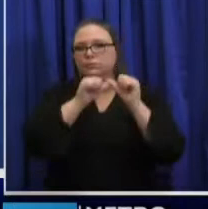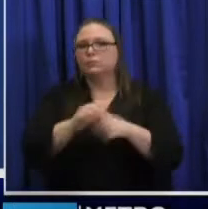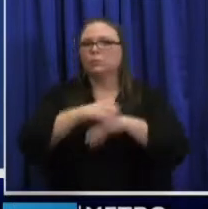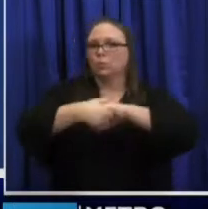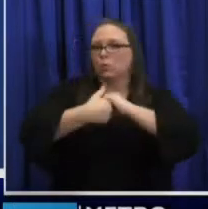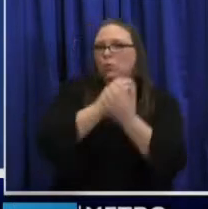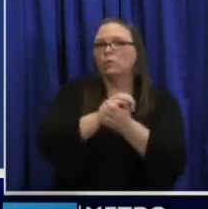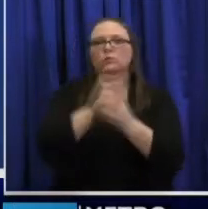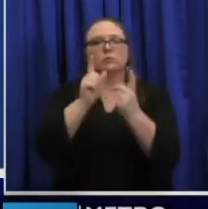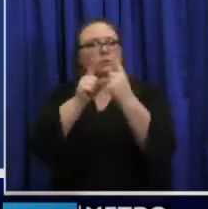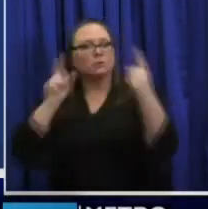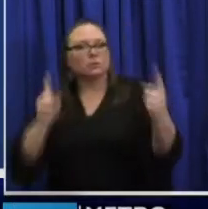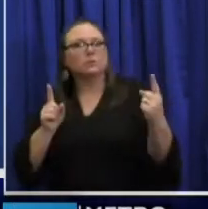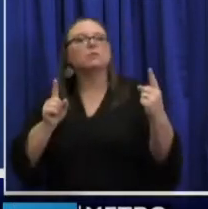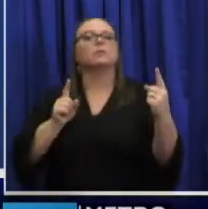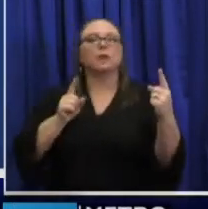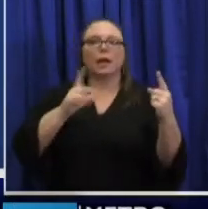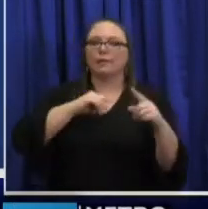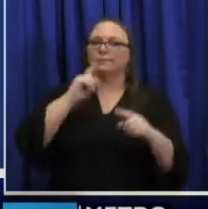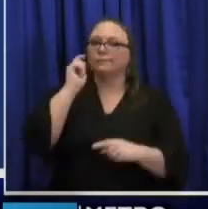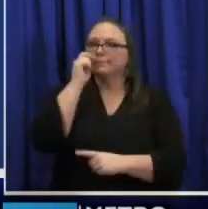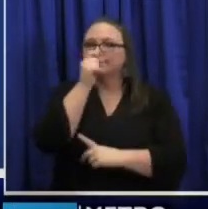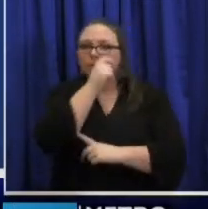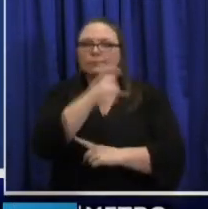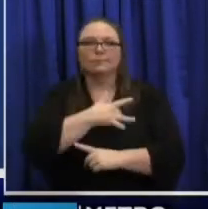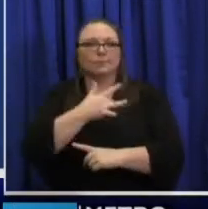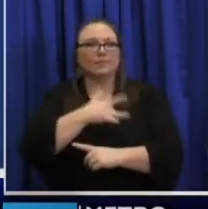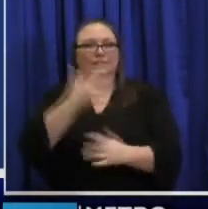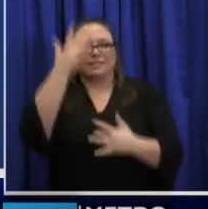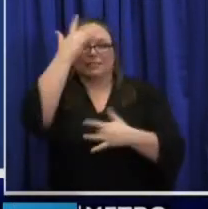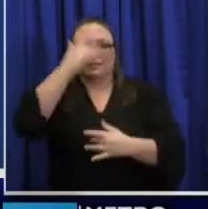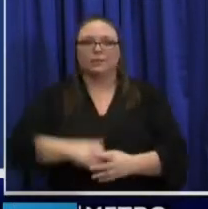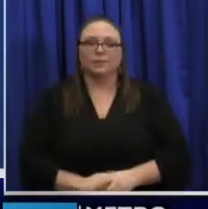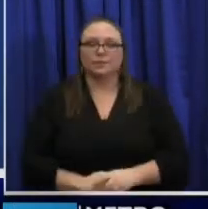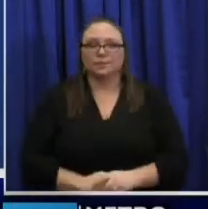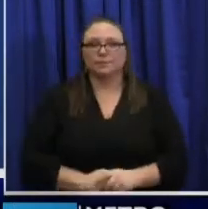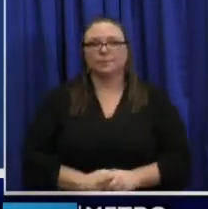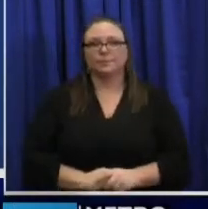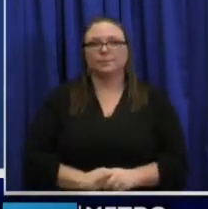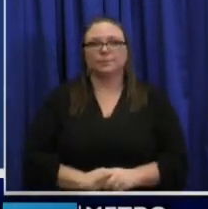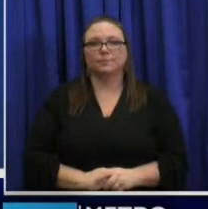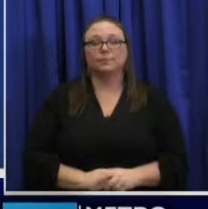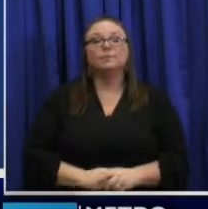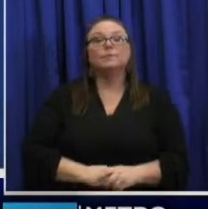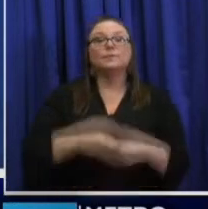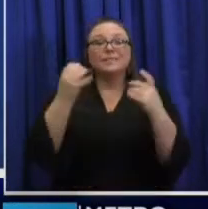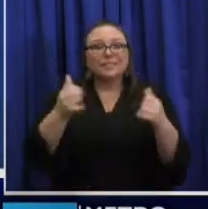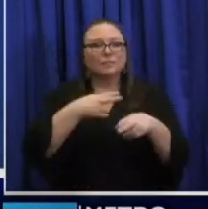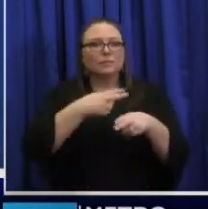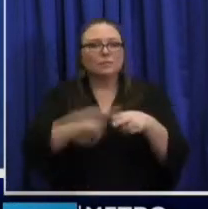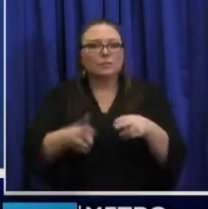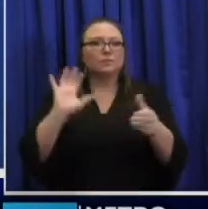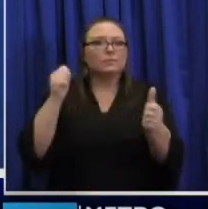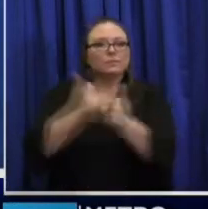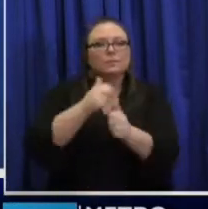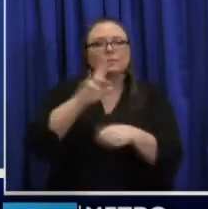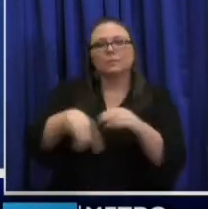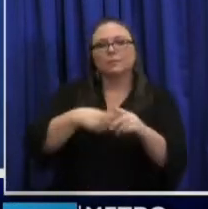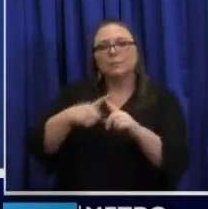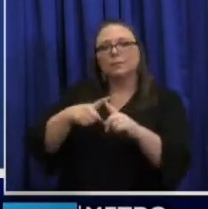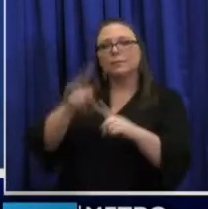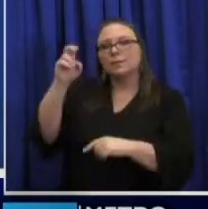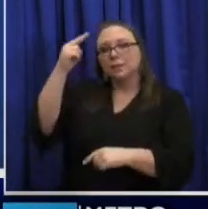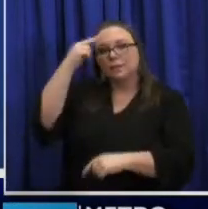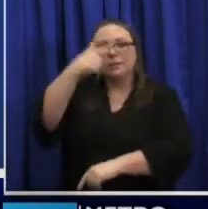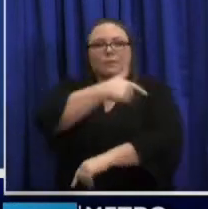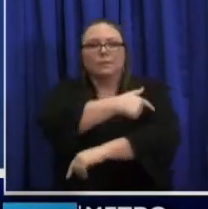hands, social distancing, and get tested if you feel symptomatic. Now, here's a brief update on Nashville's